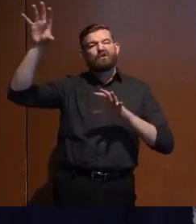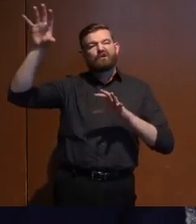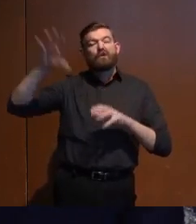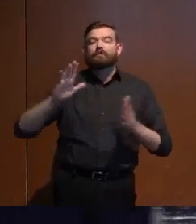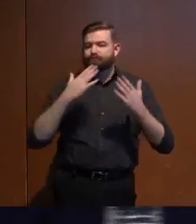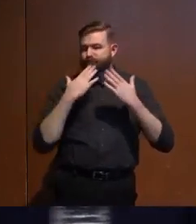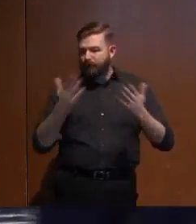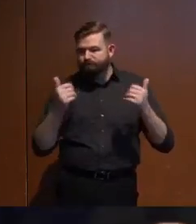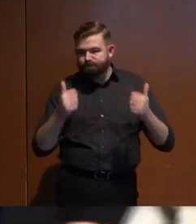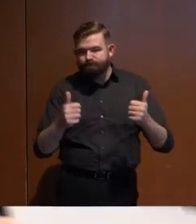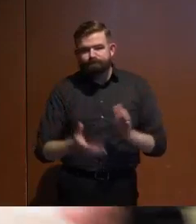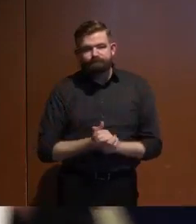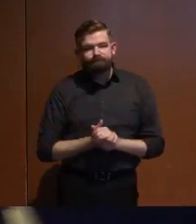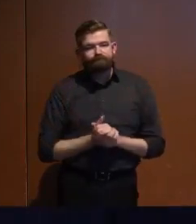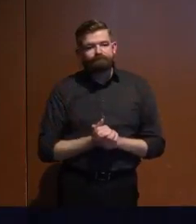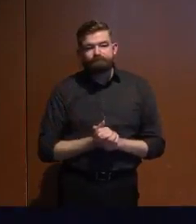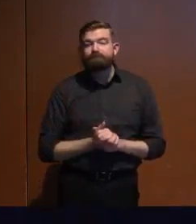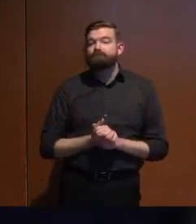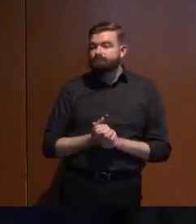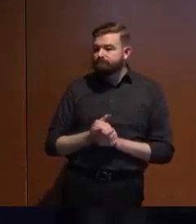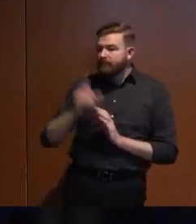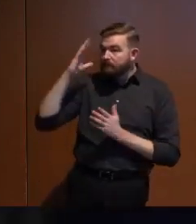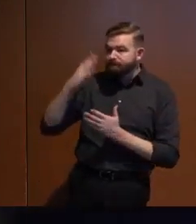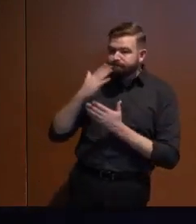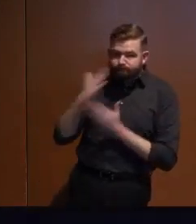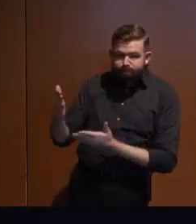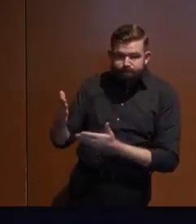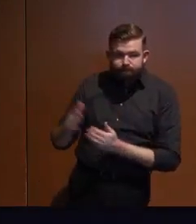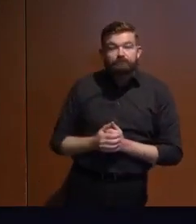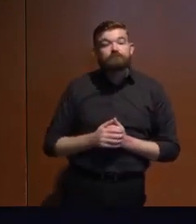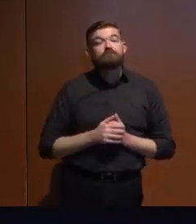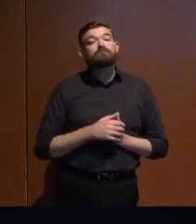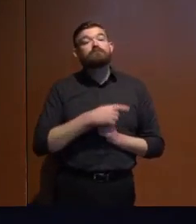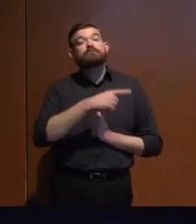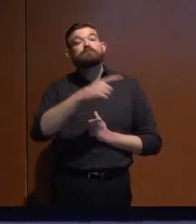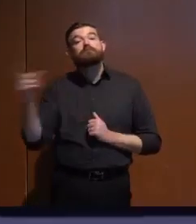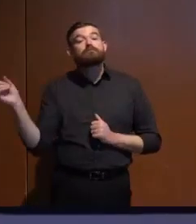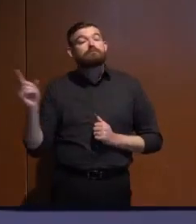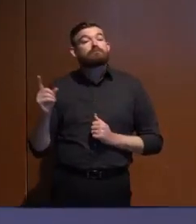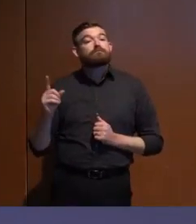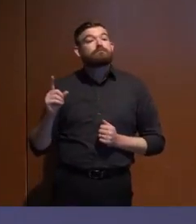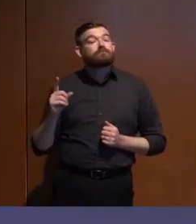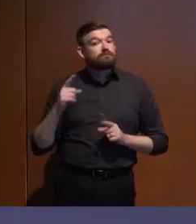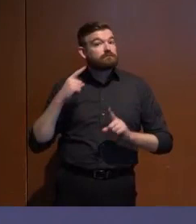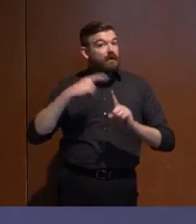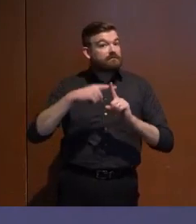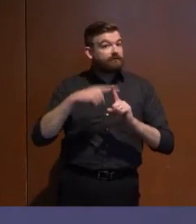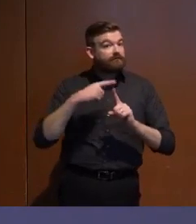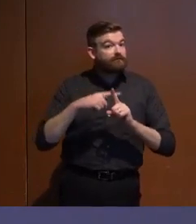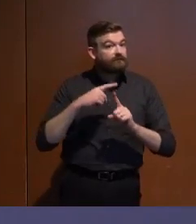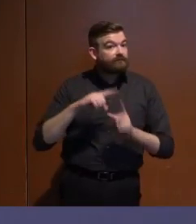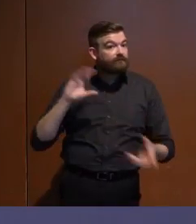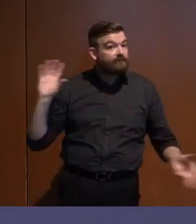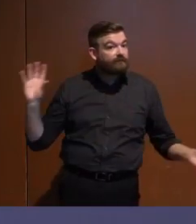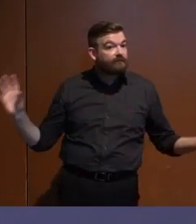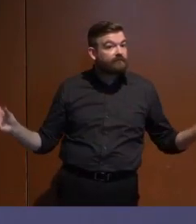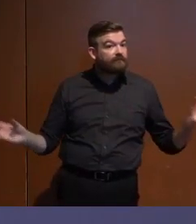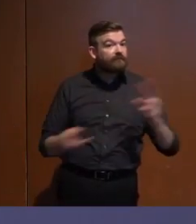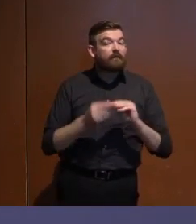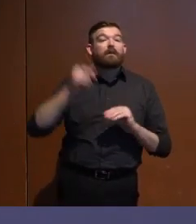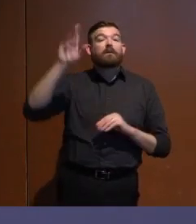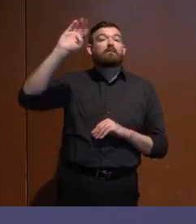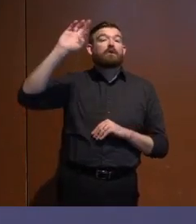Thank you, Judy. As is my wont, just to remind folks, in terms of total cases so far by county, Bergen is number one, and it has been number